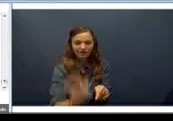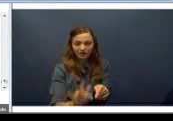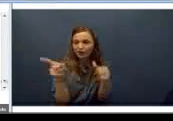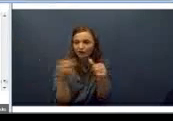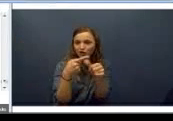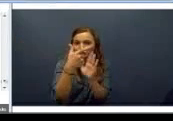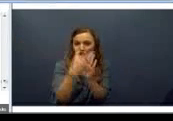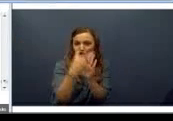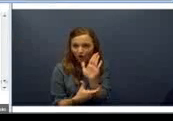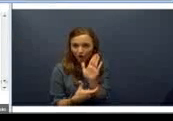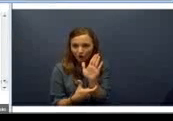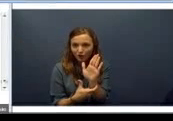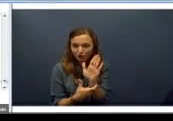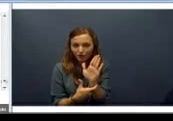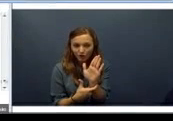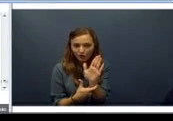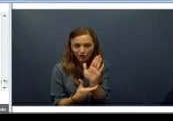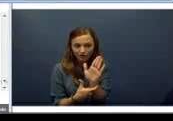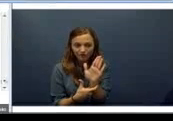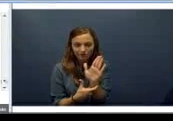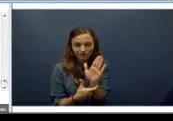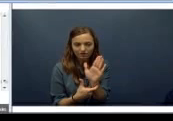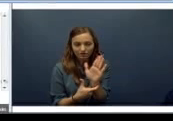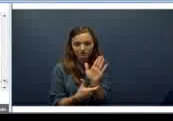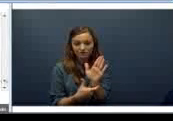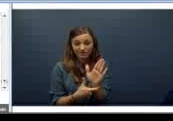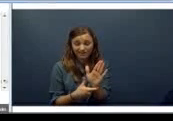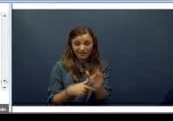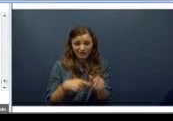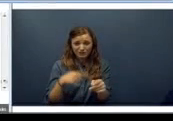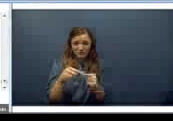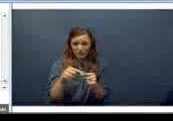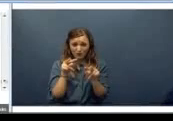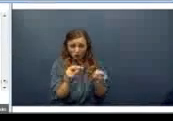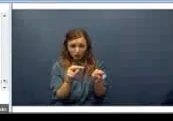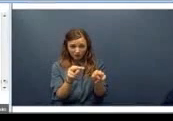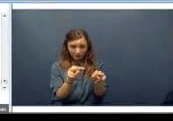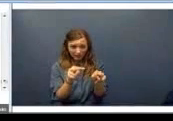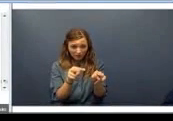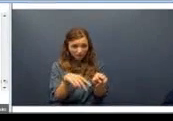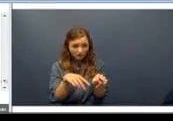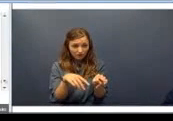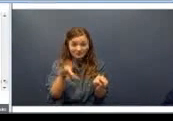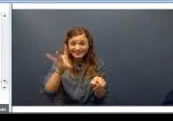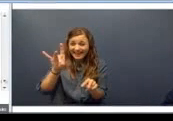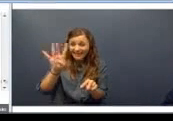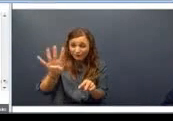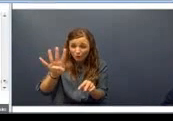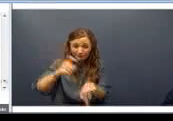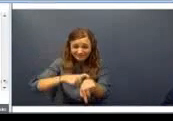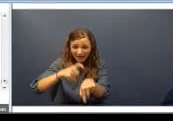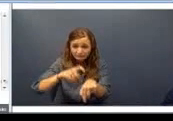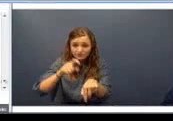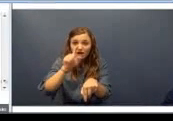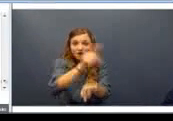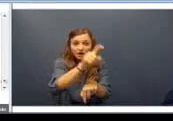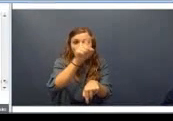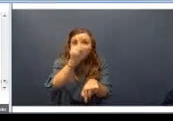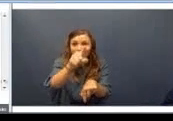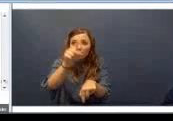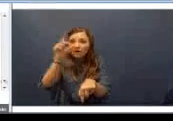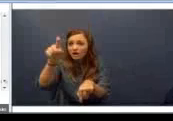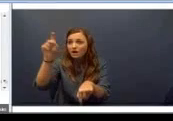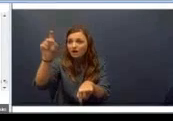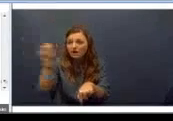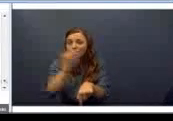the top things and all the links on the left-hand side, which and at the time that we looked at this, it was 84